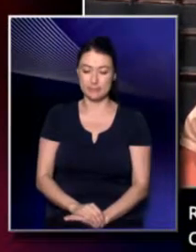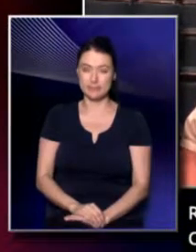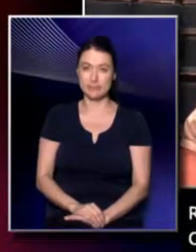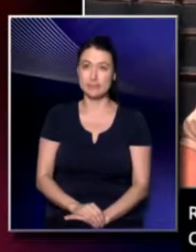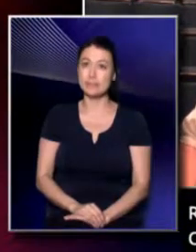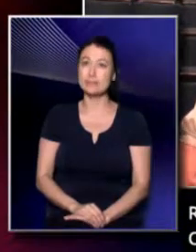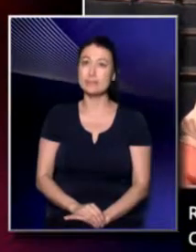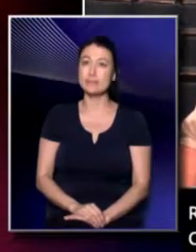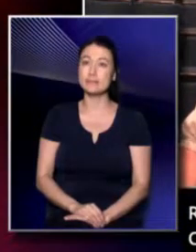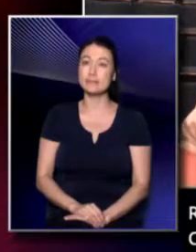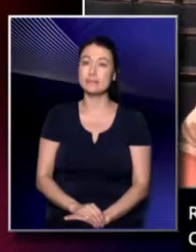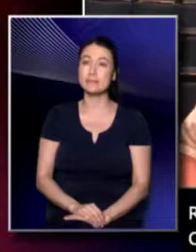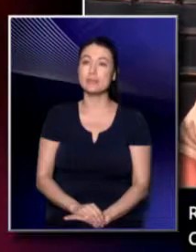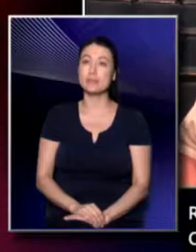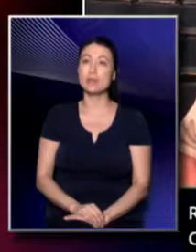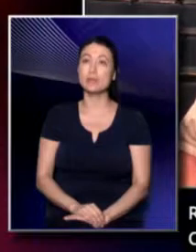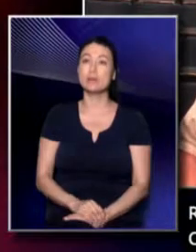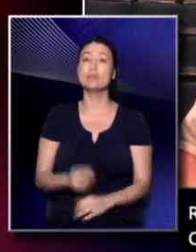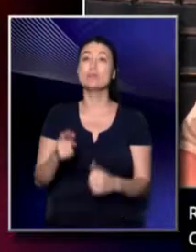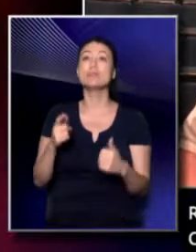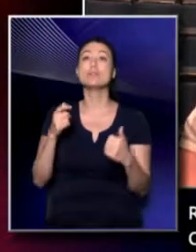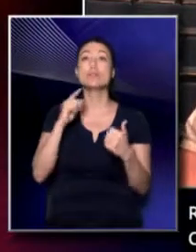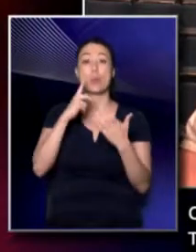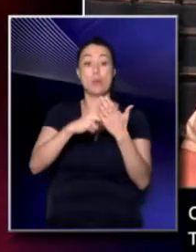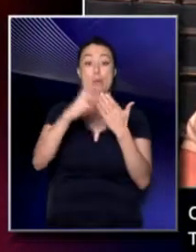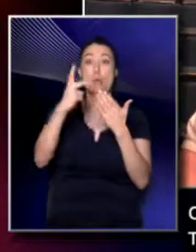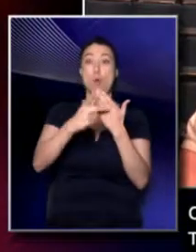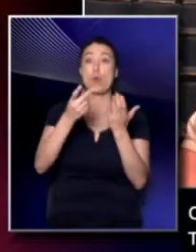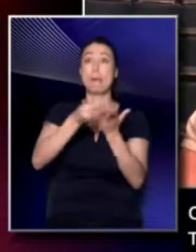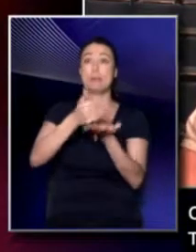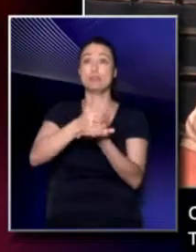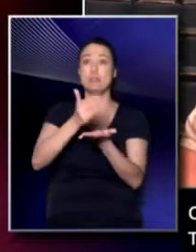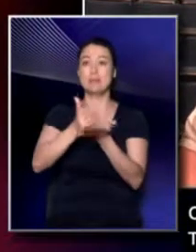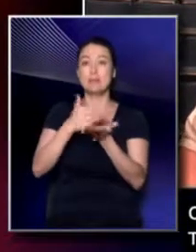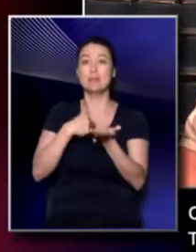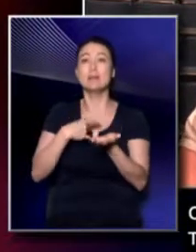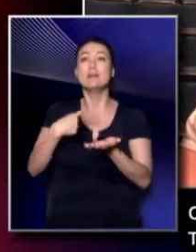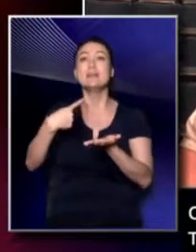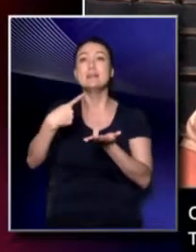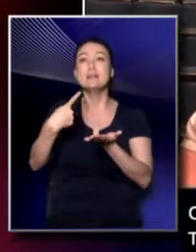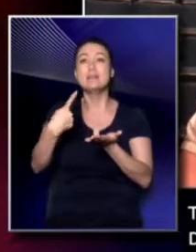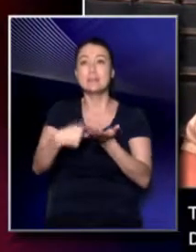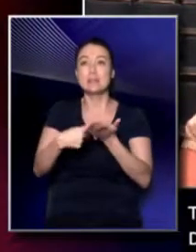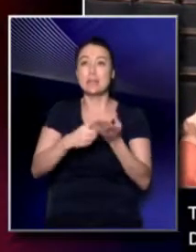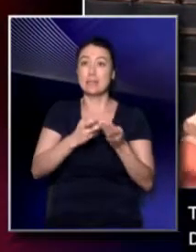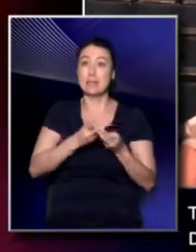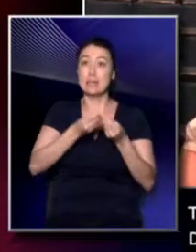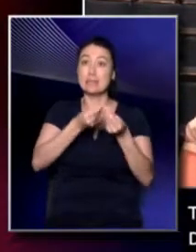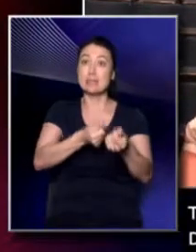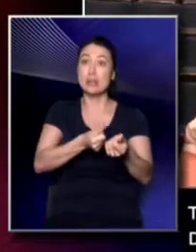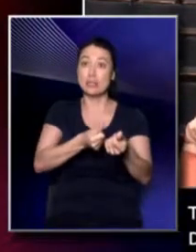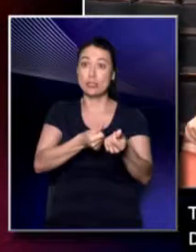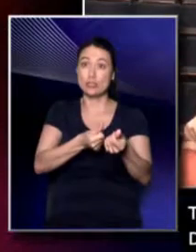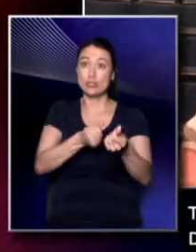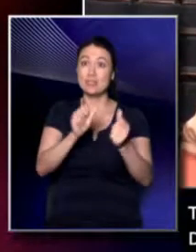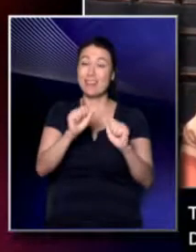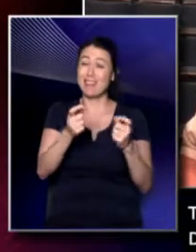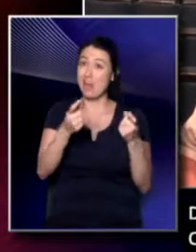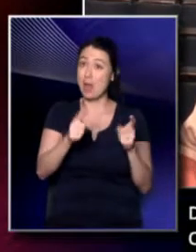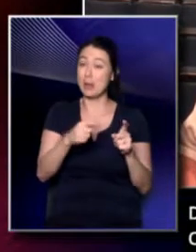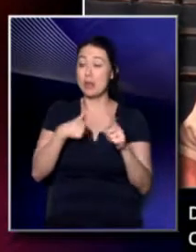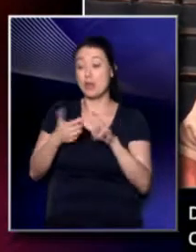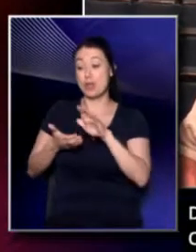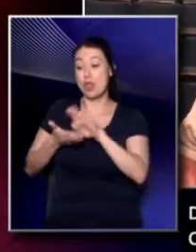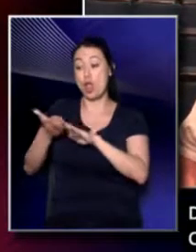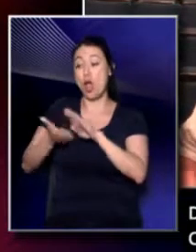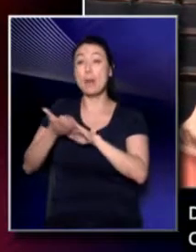So the first major category, the program budget, discussed the expenditures that can be incurred. The operating